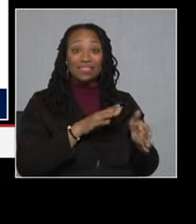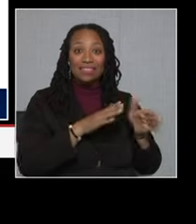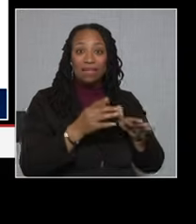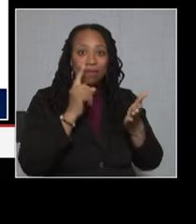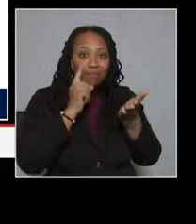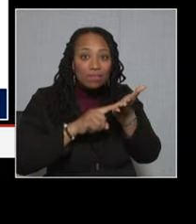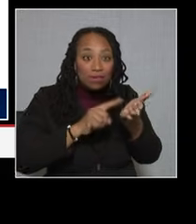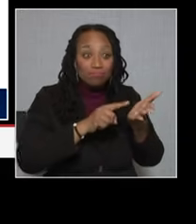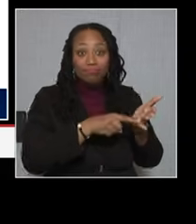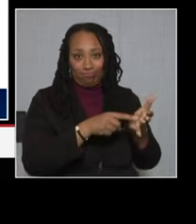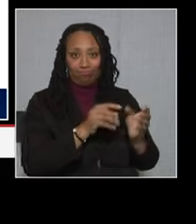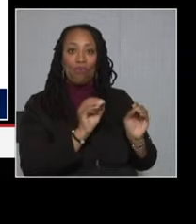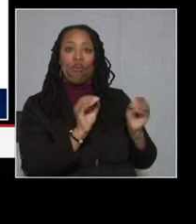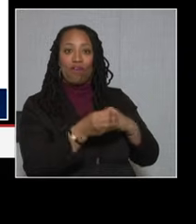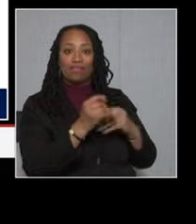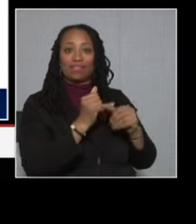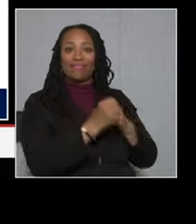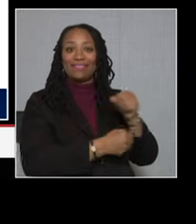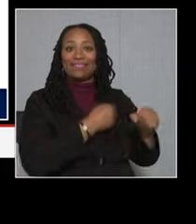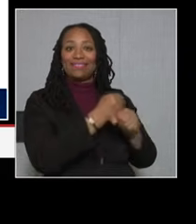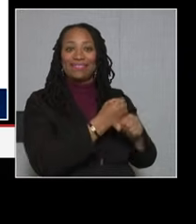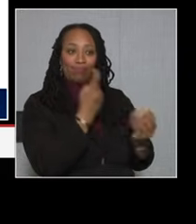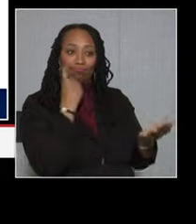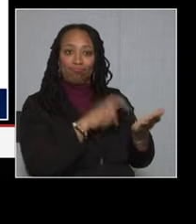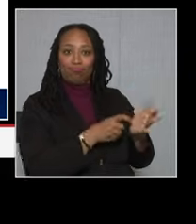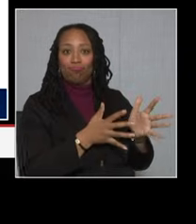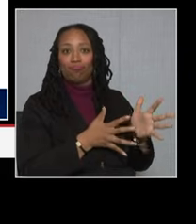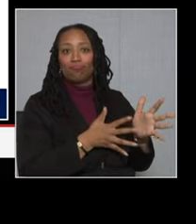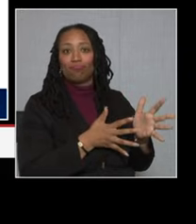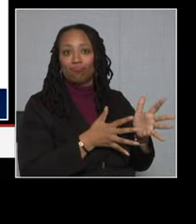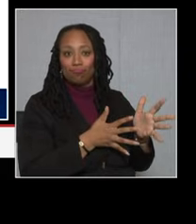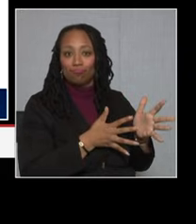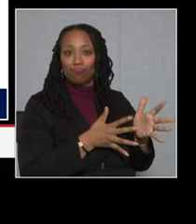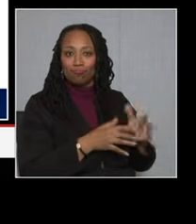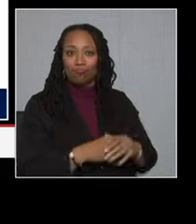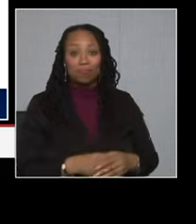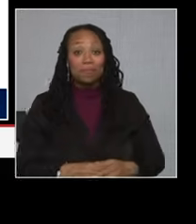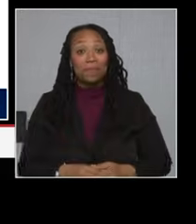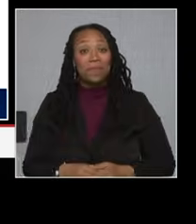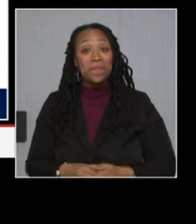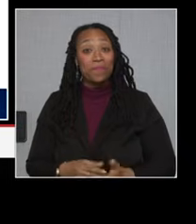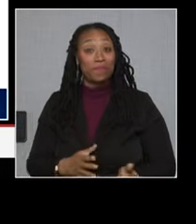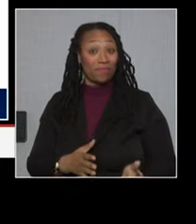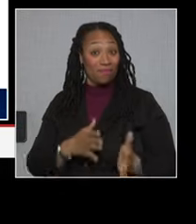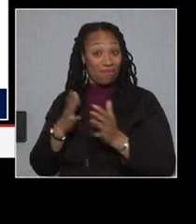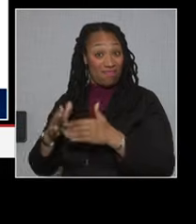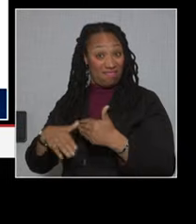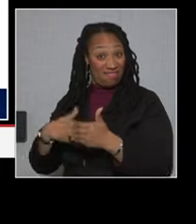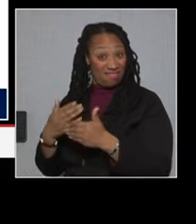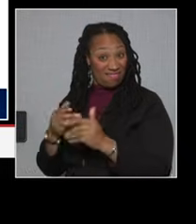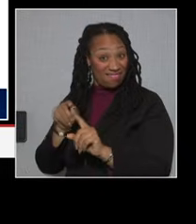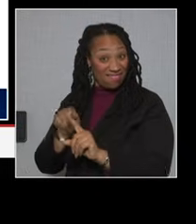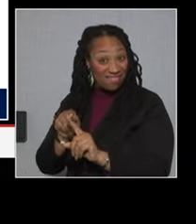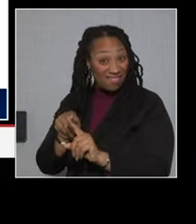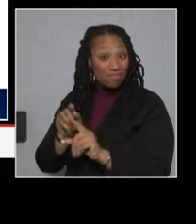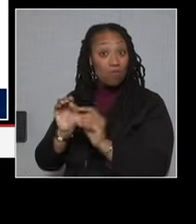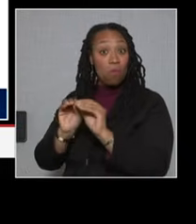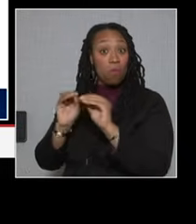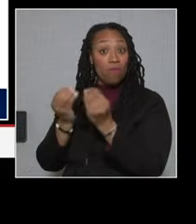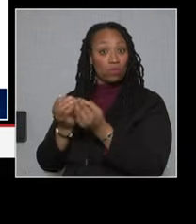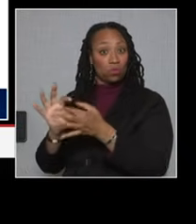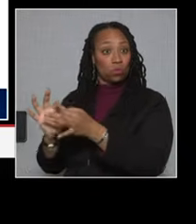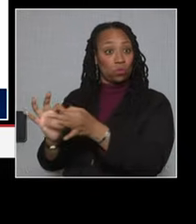OUC was recognized as they received the annual Technology and Leadership Award and also received